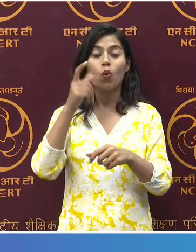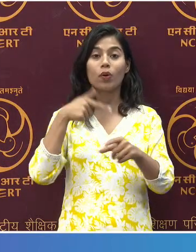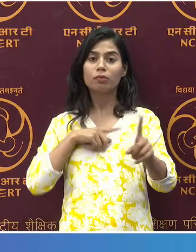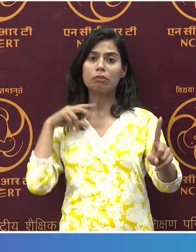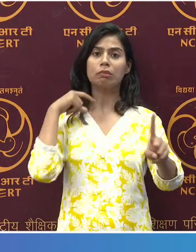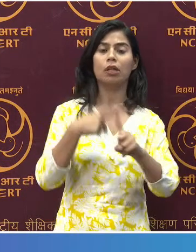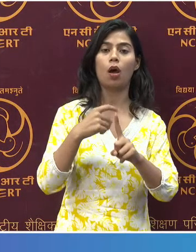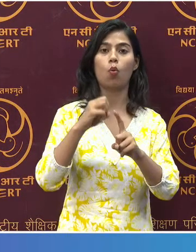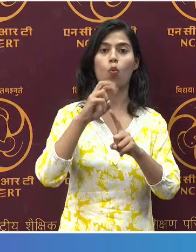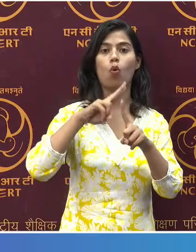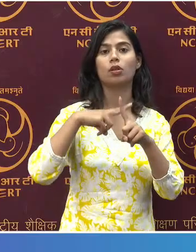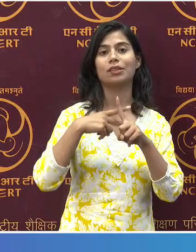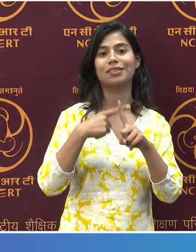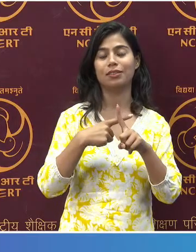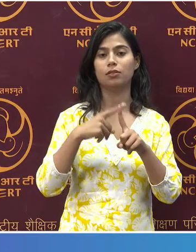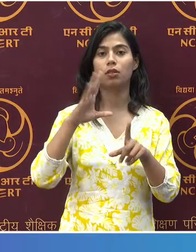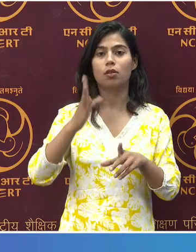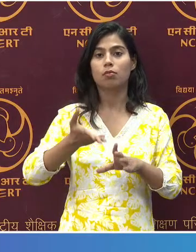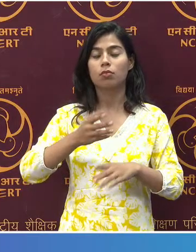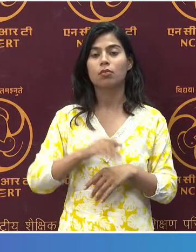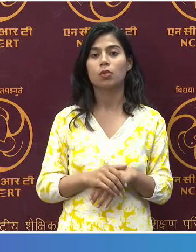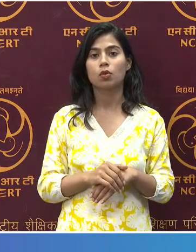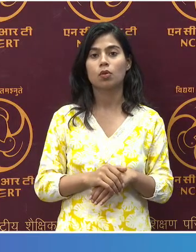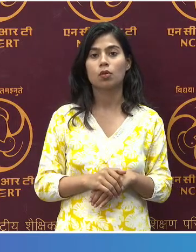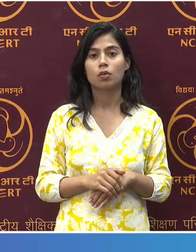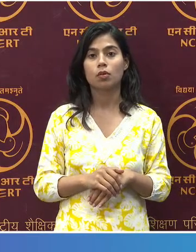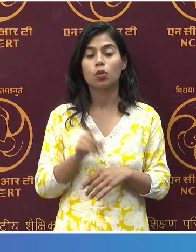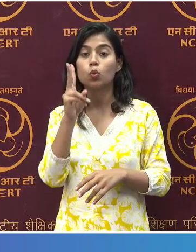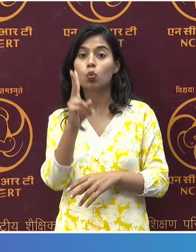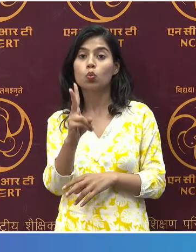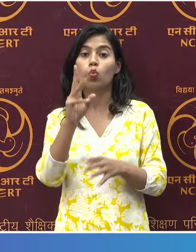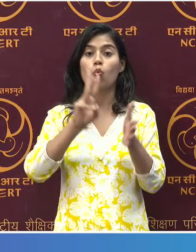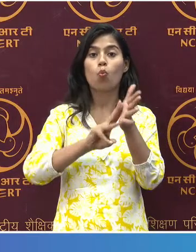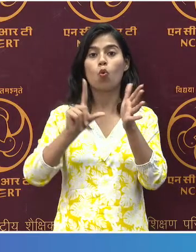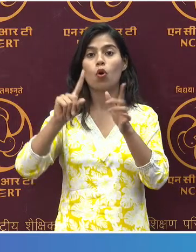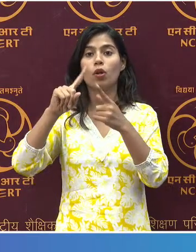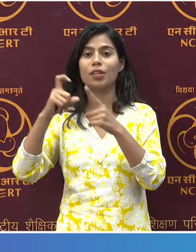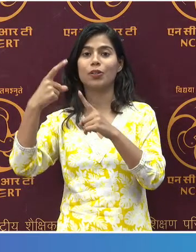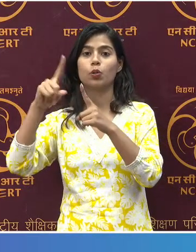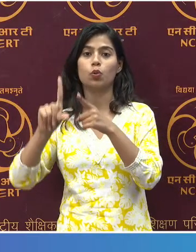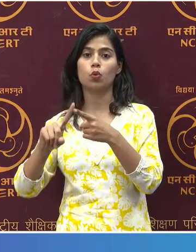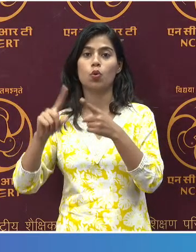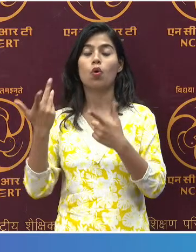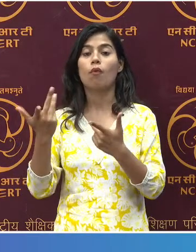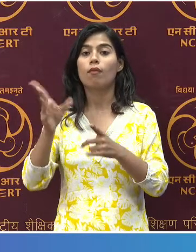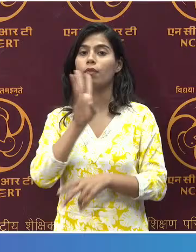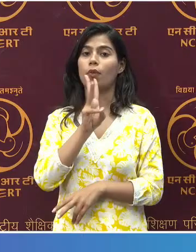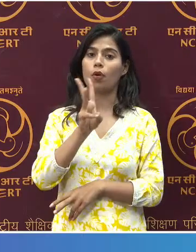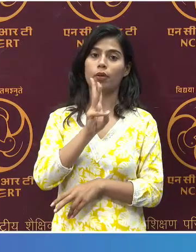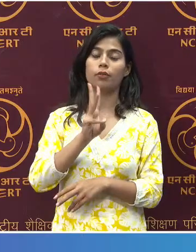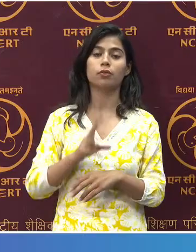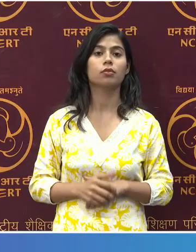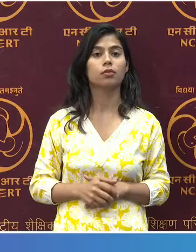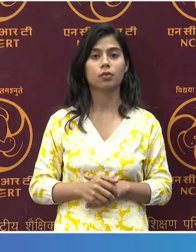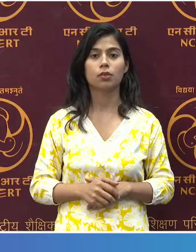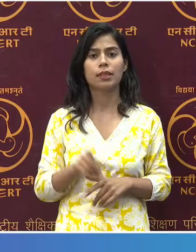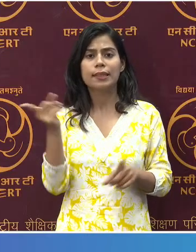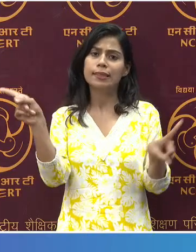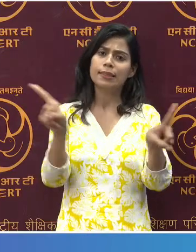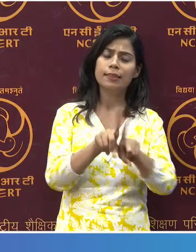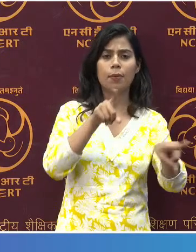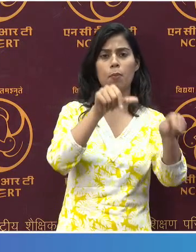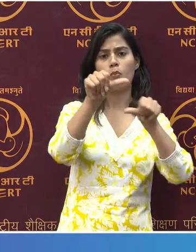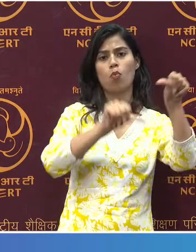and 2 molecules of CO2 and 3 molecules of water plus heat and light will obtain. In the same